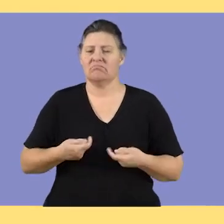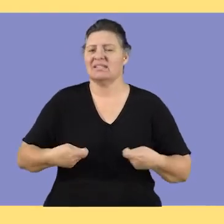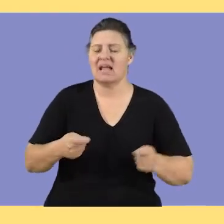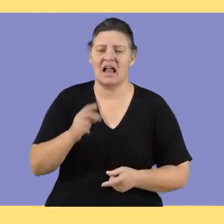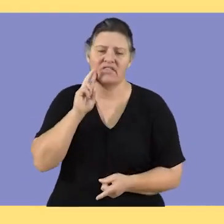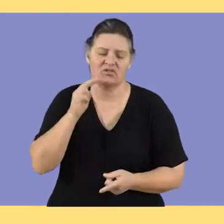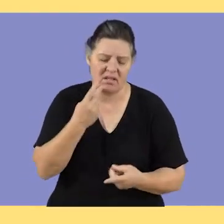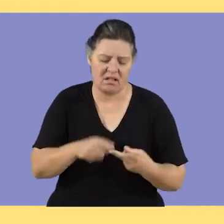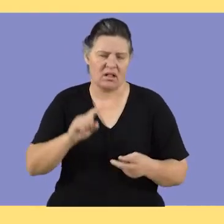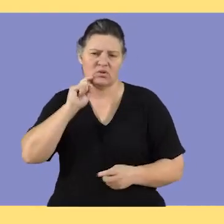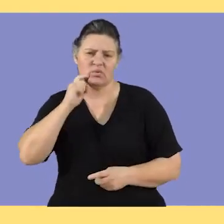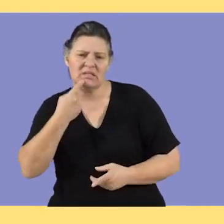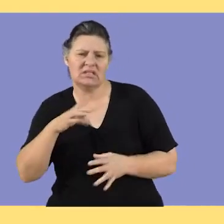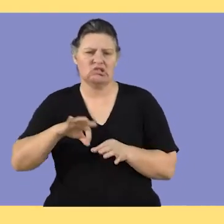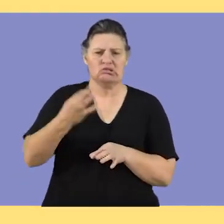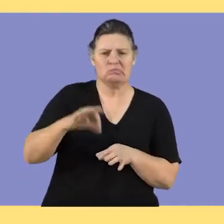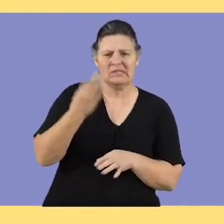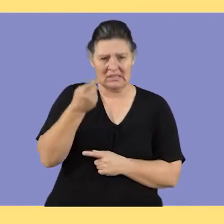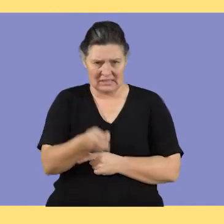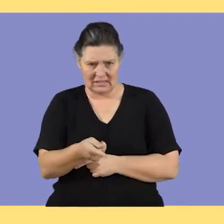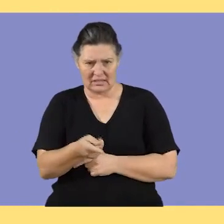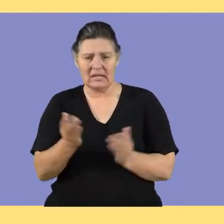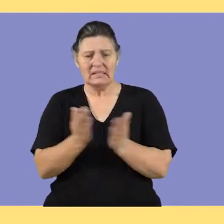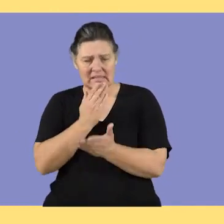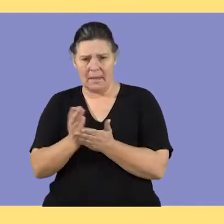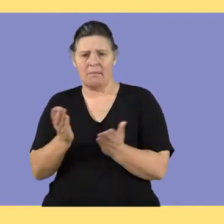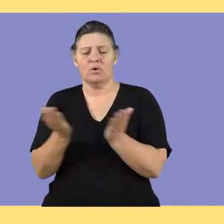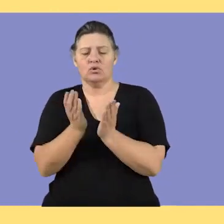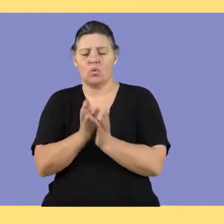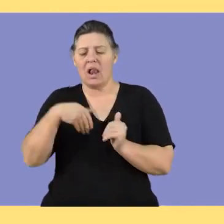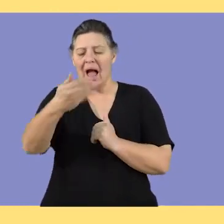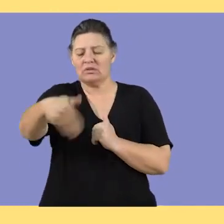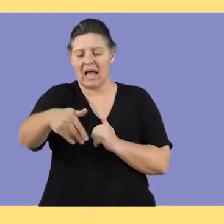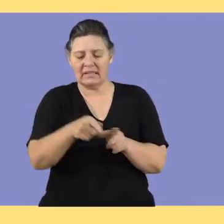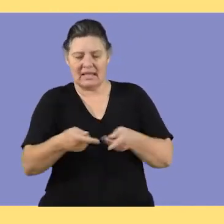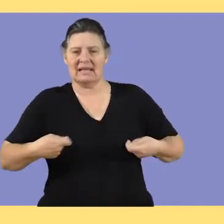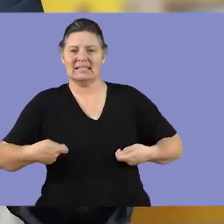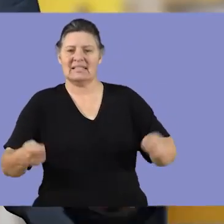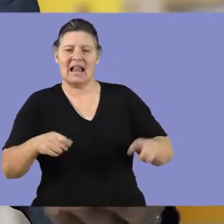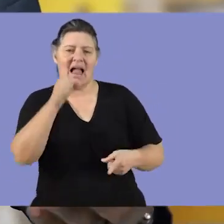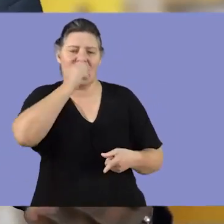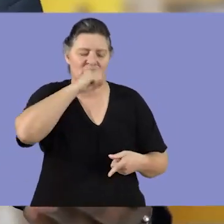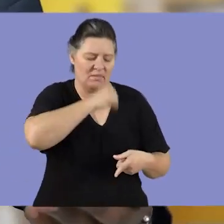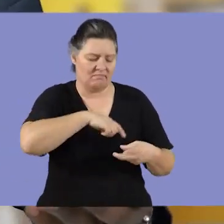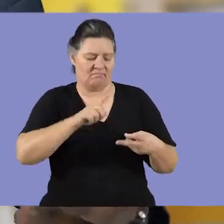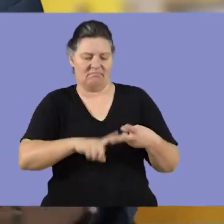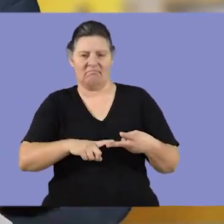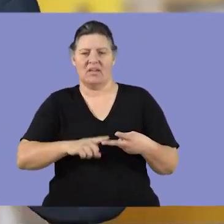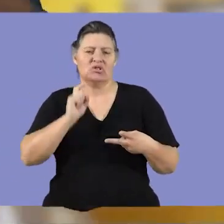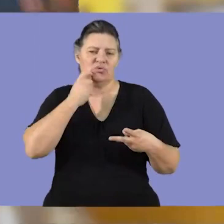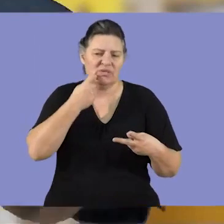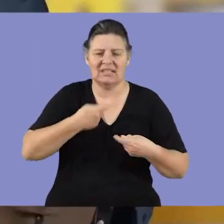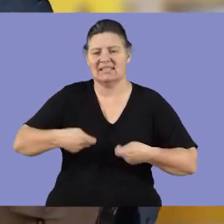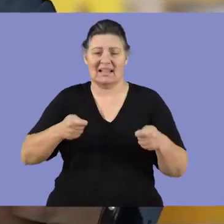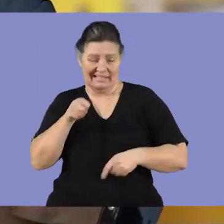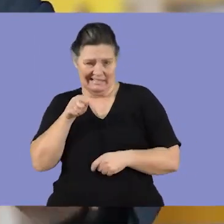selling vegetables, sweets, and chips. Some of these even come to your school gate after school. They'll be selling ice cream. Some of them